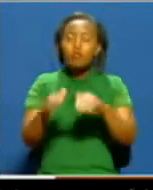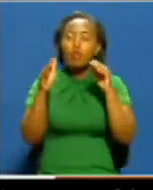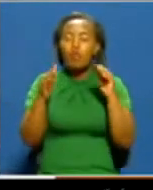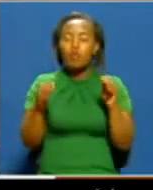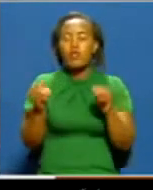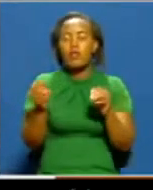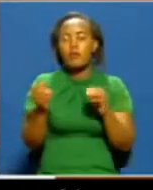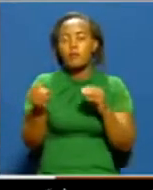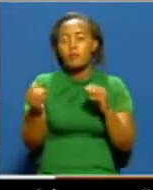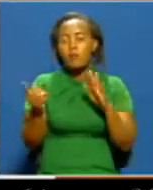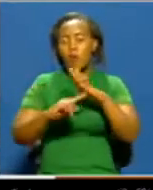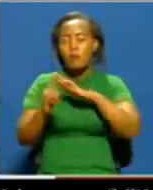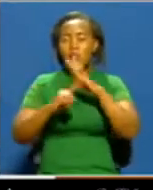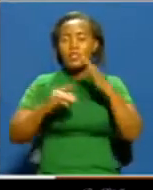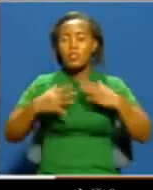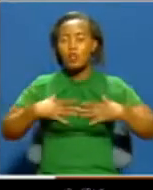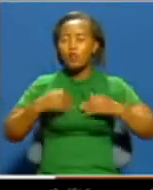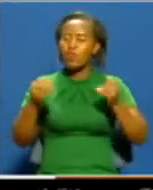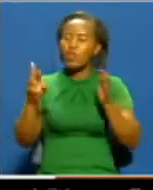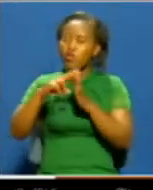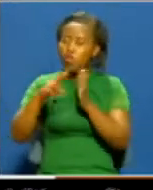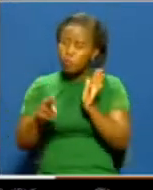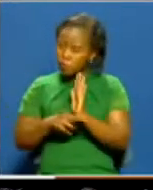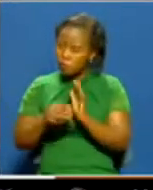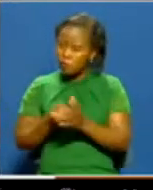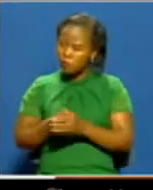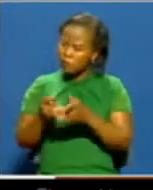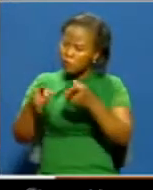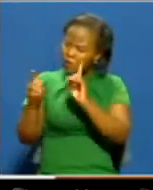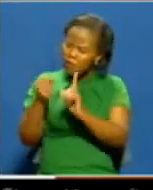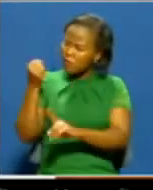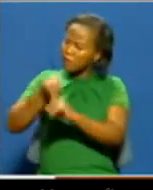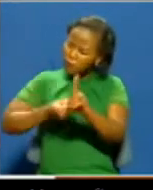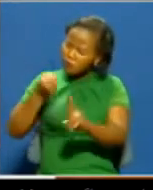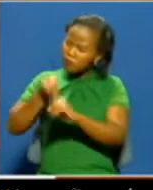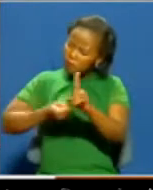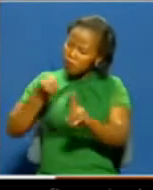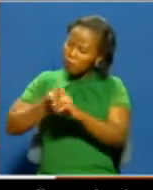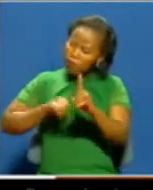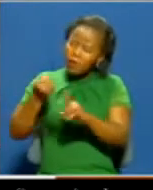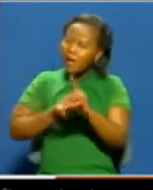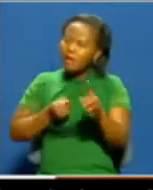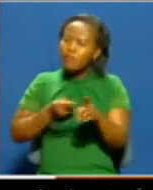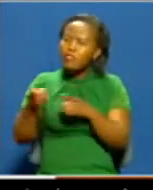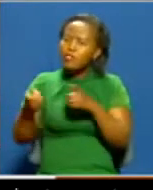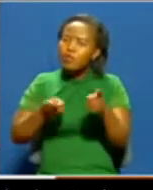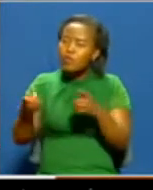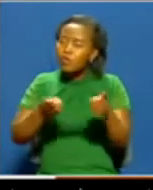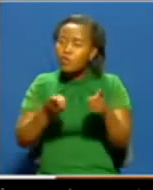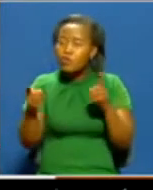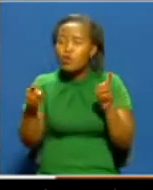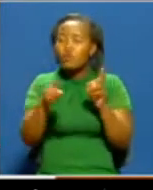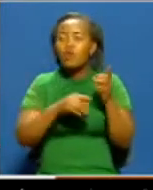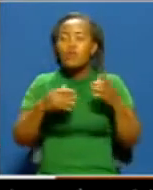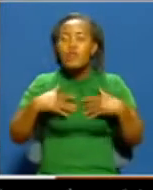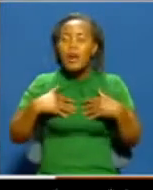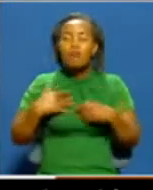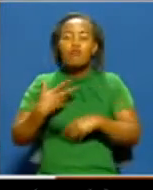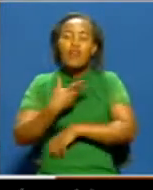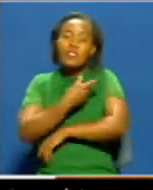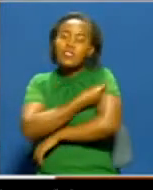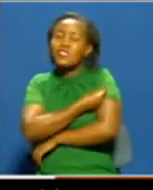And the efforts to control this pandemic, we have the vaccination drive by the world, you